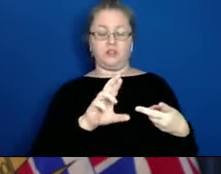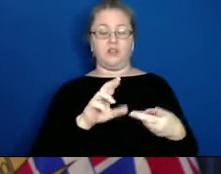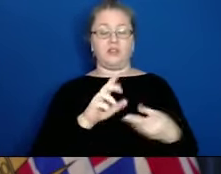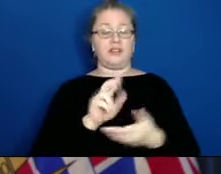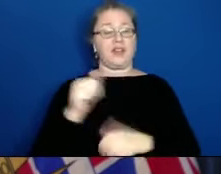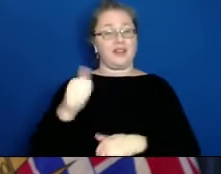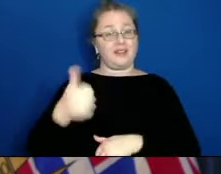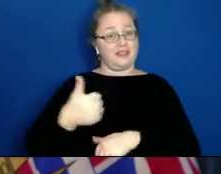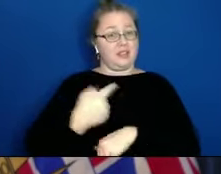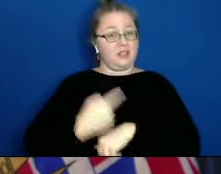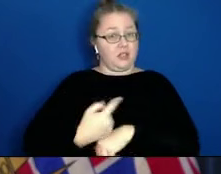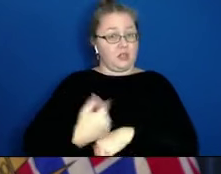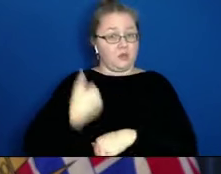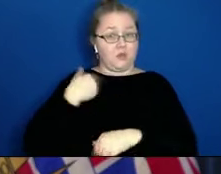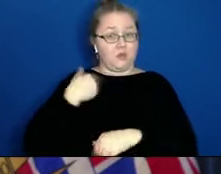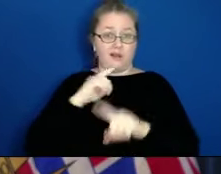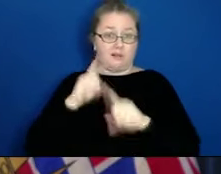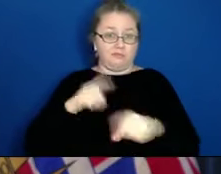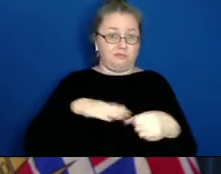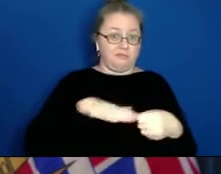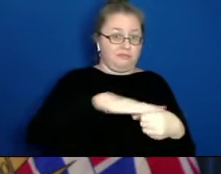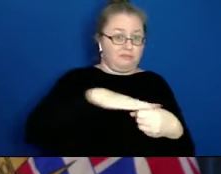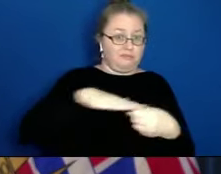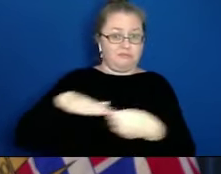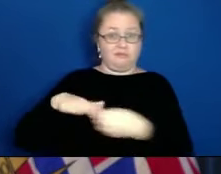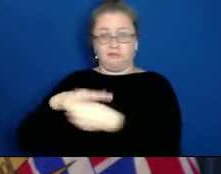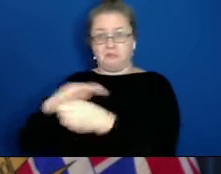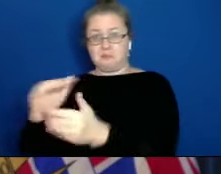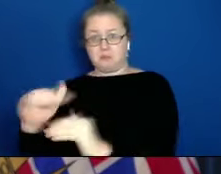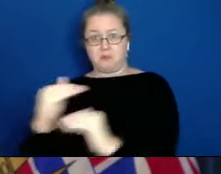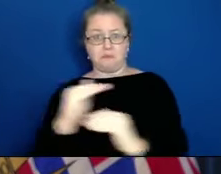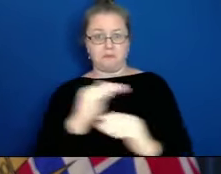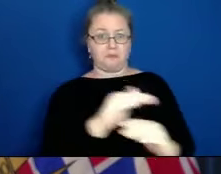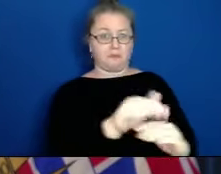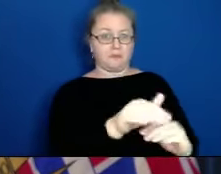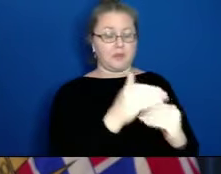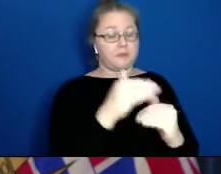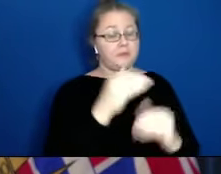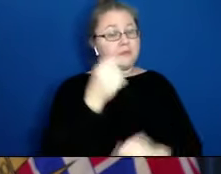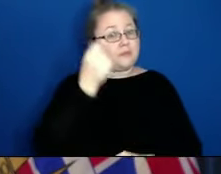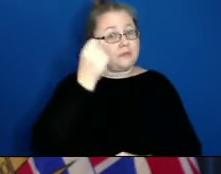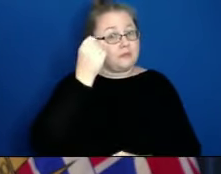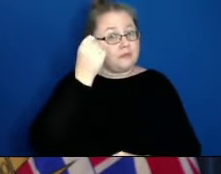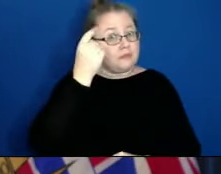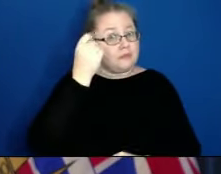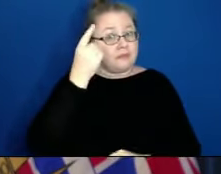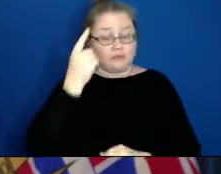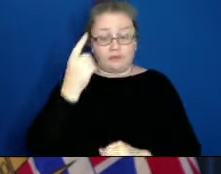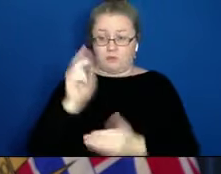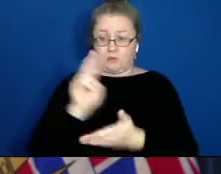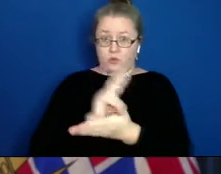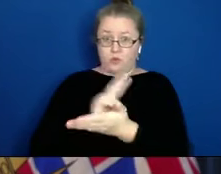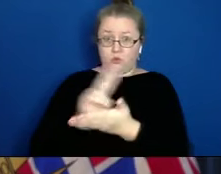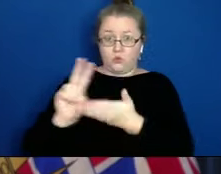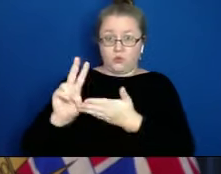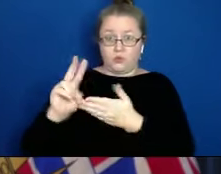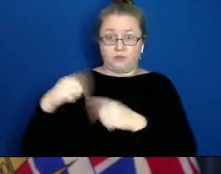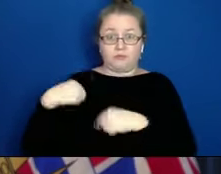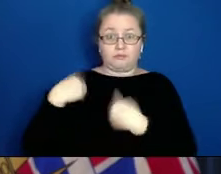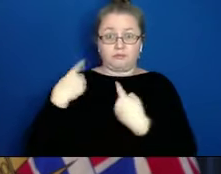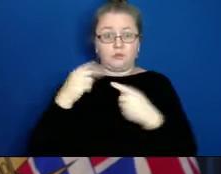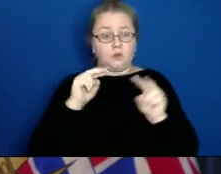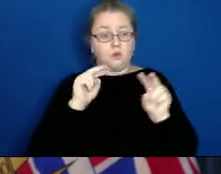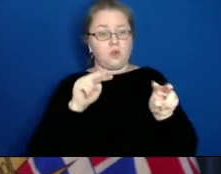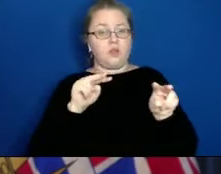regional orders about 10 days ago. However, as we've been watching so carefully over the last few weeks, it has